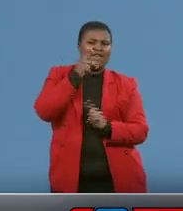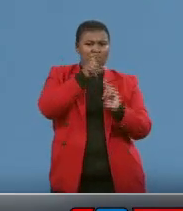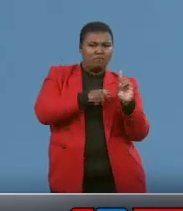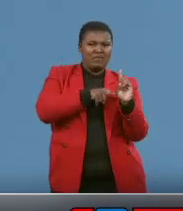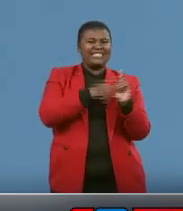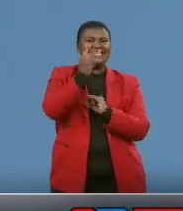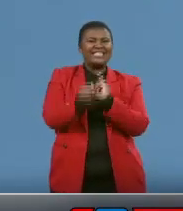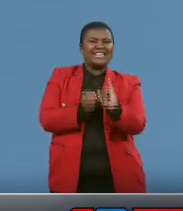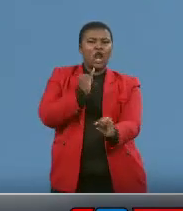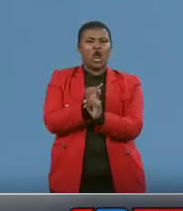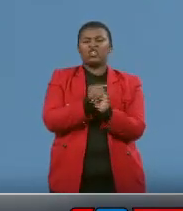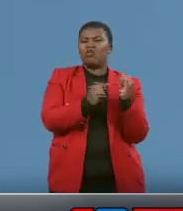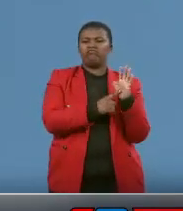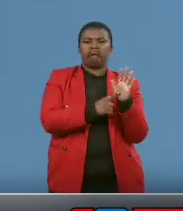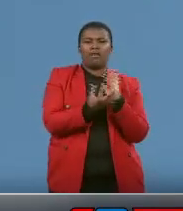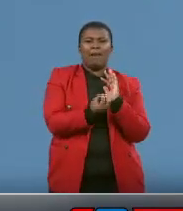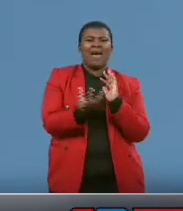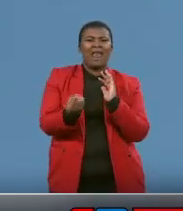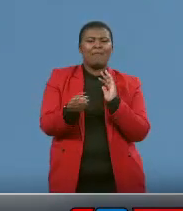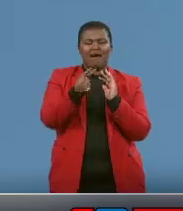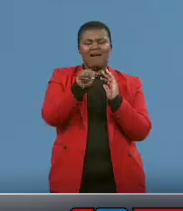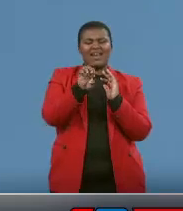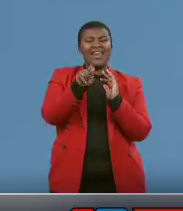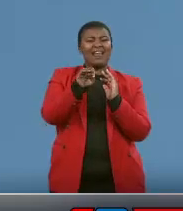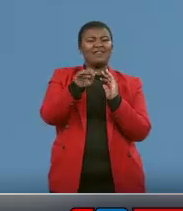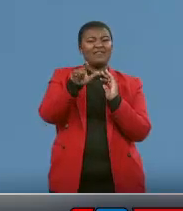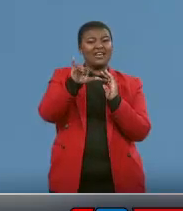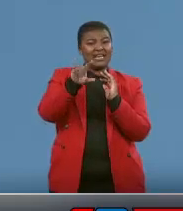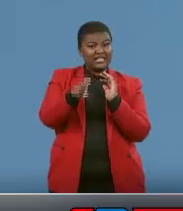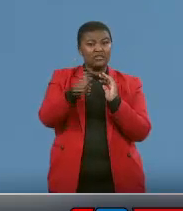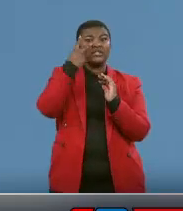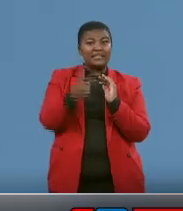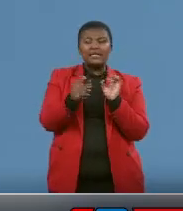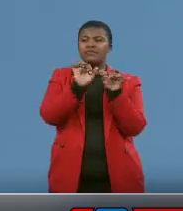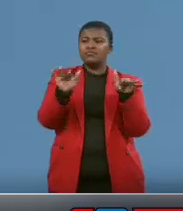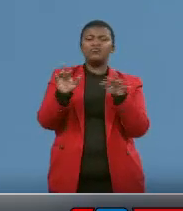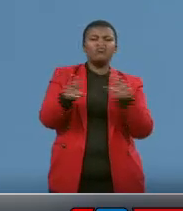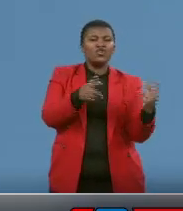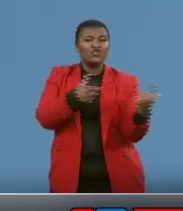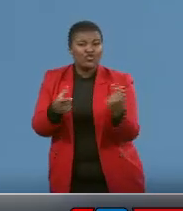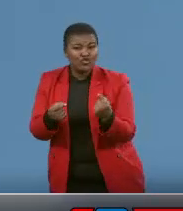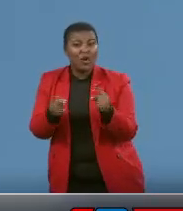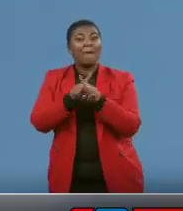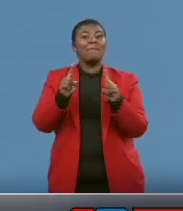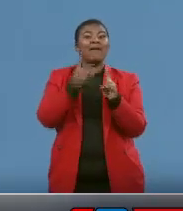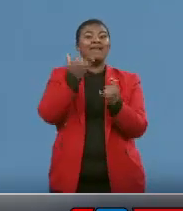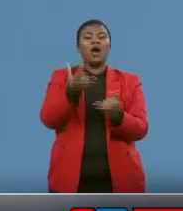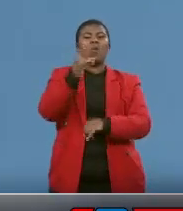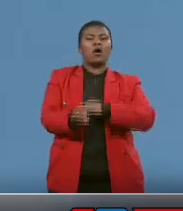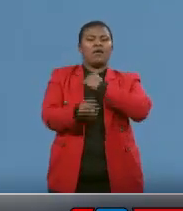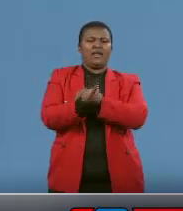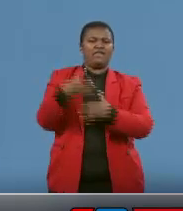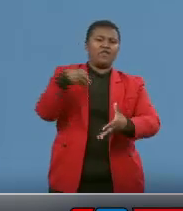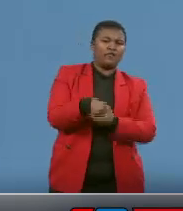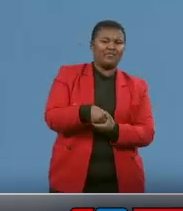international platform, you know, where people were willing to say, okay, let's do it, let's try it. But in terms of treatment as well,